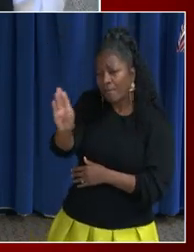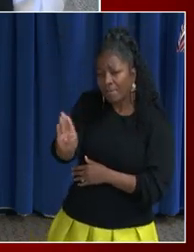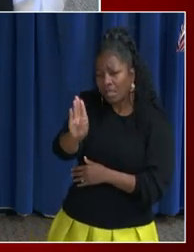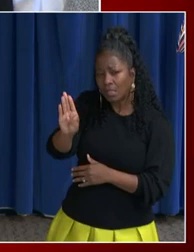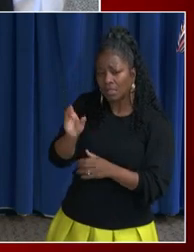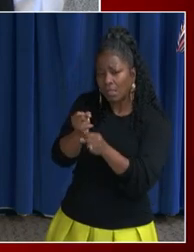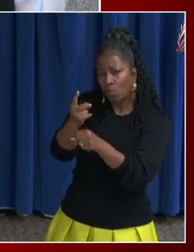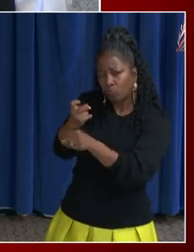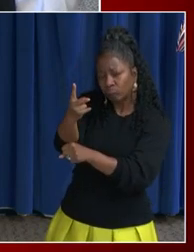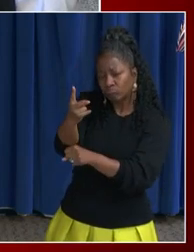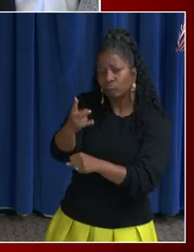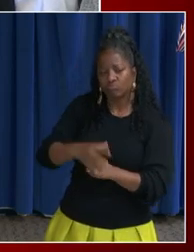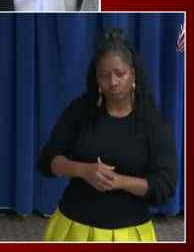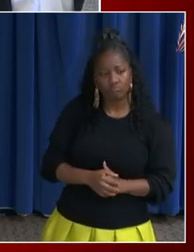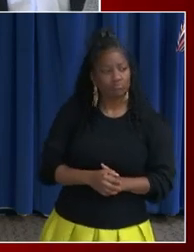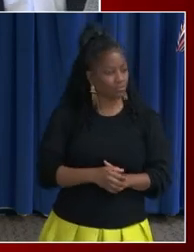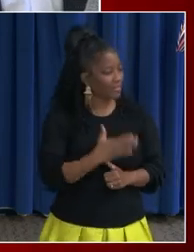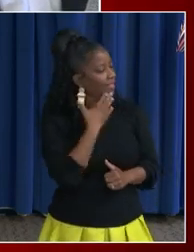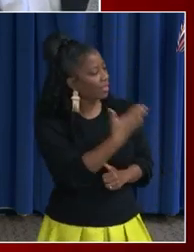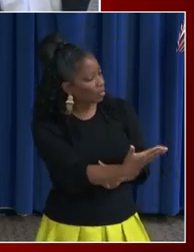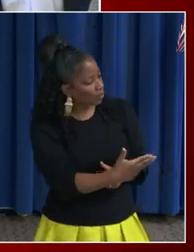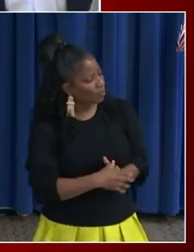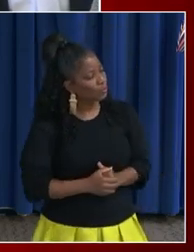annually. Thanks.